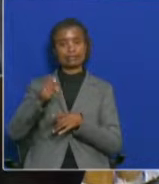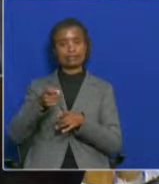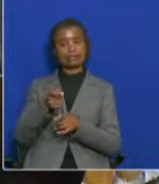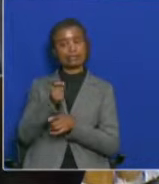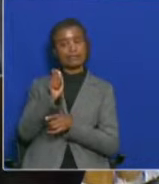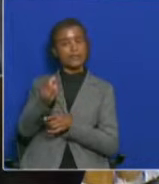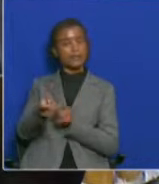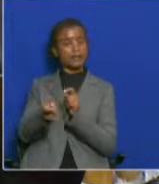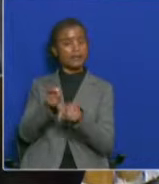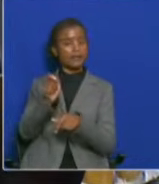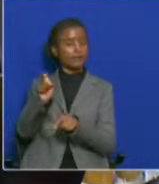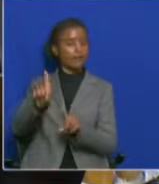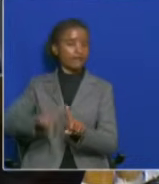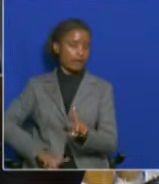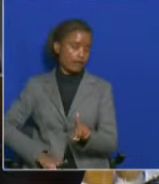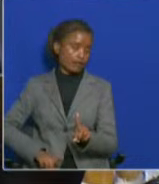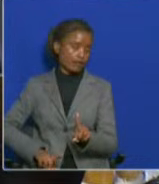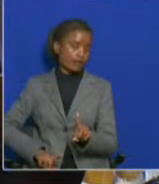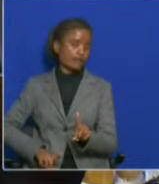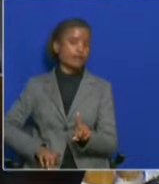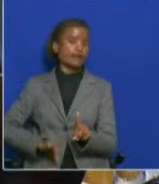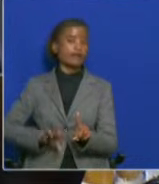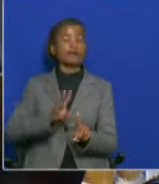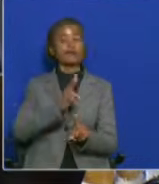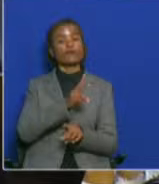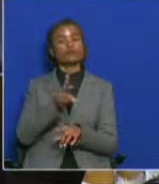A particular transaction,